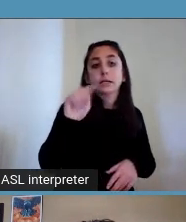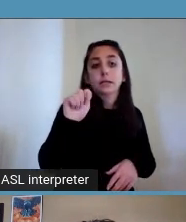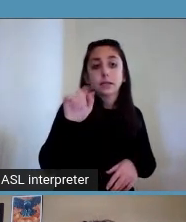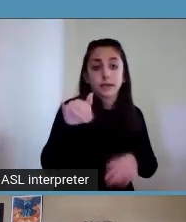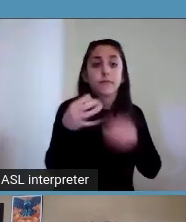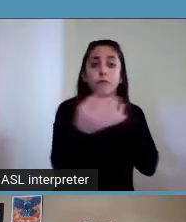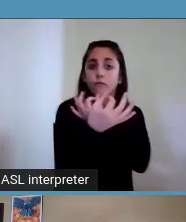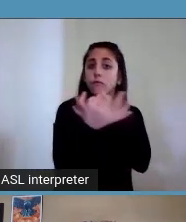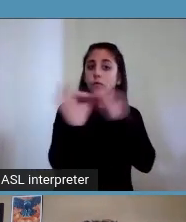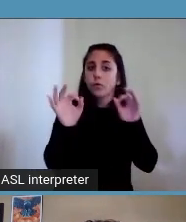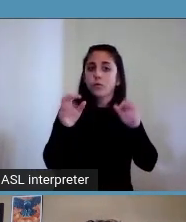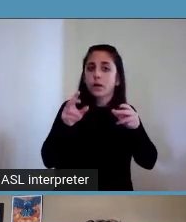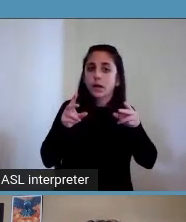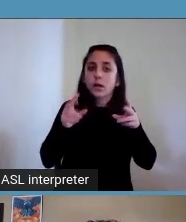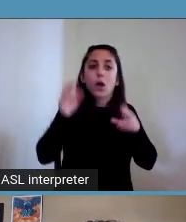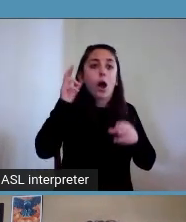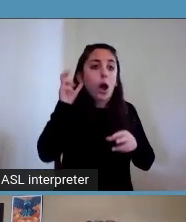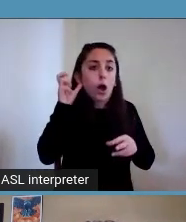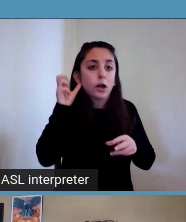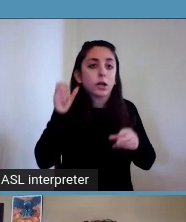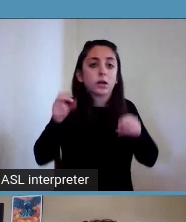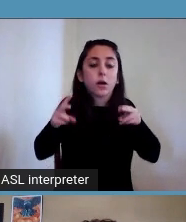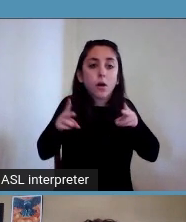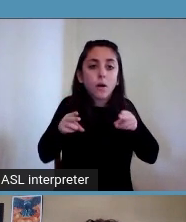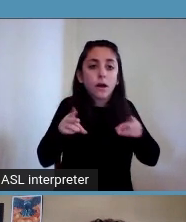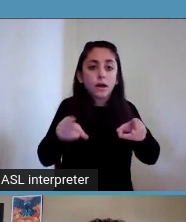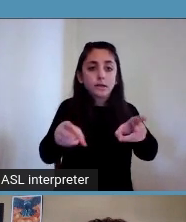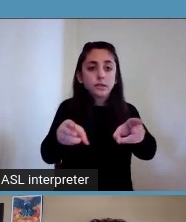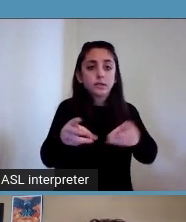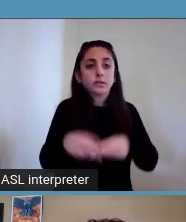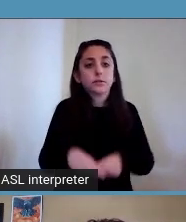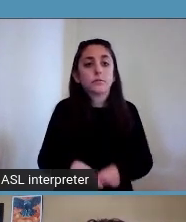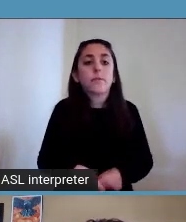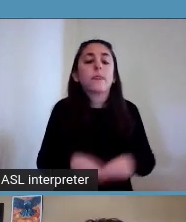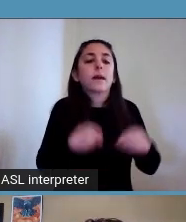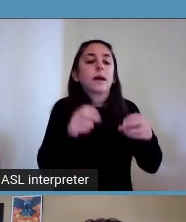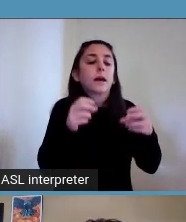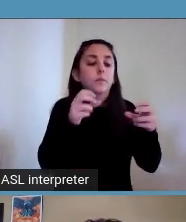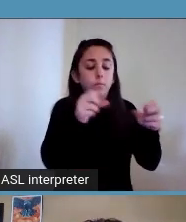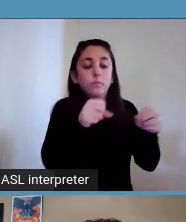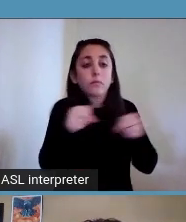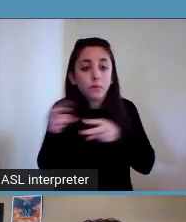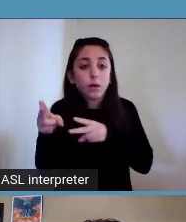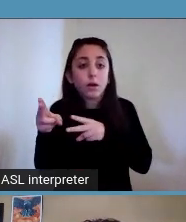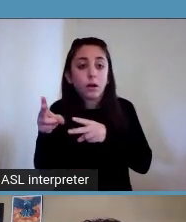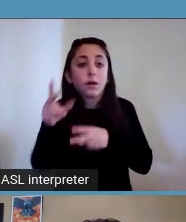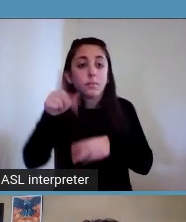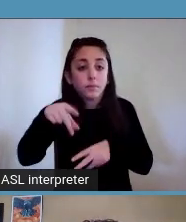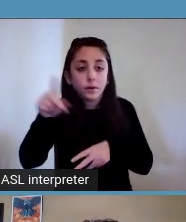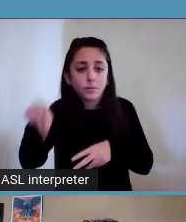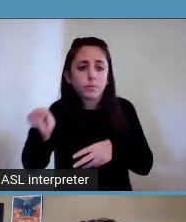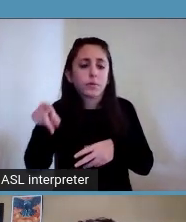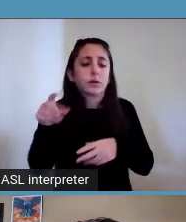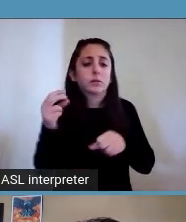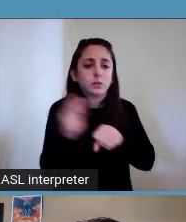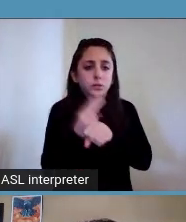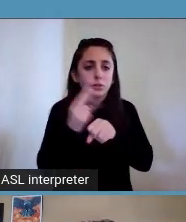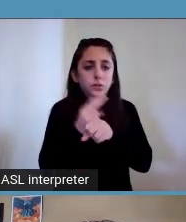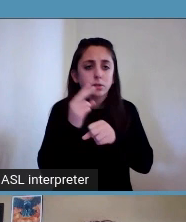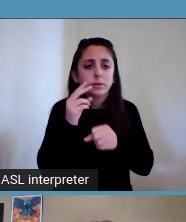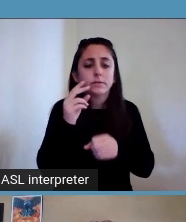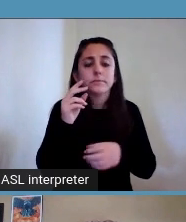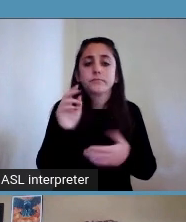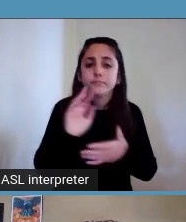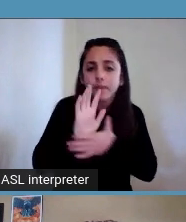create the soundtrack, and then I put that into PowerPoint for video. So using a really simple